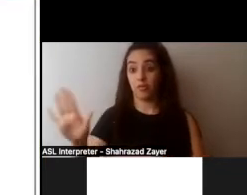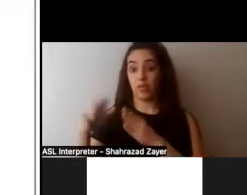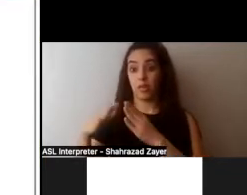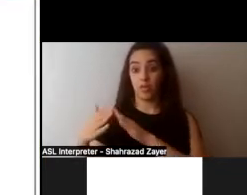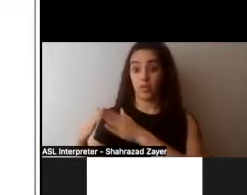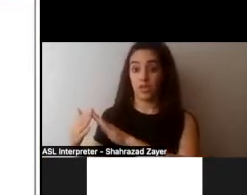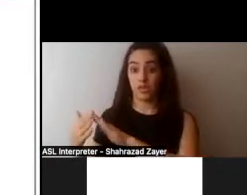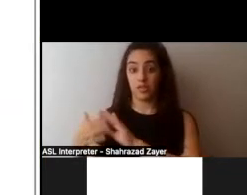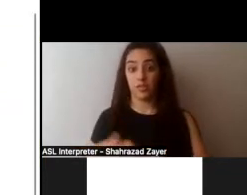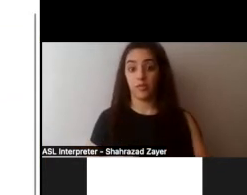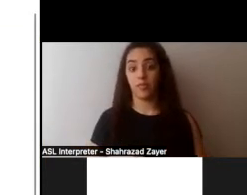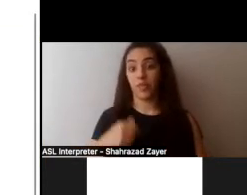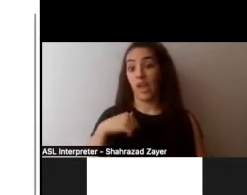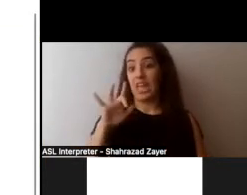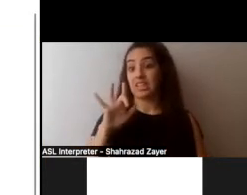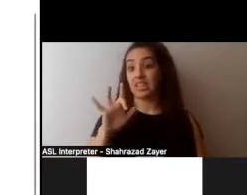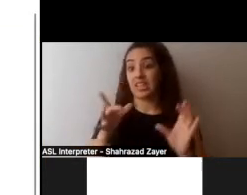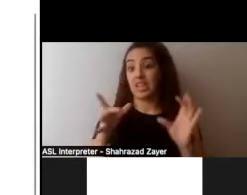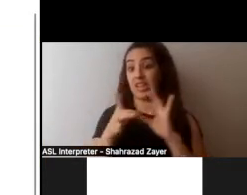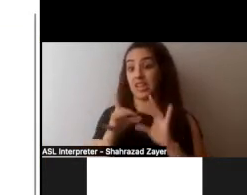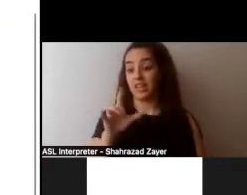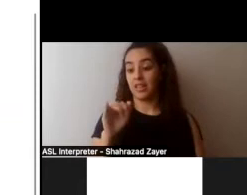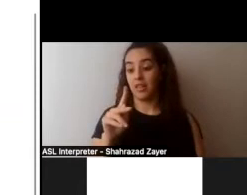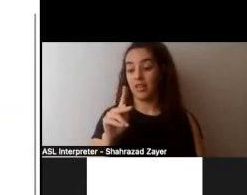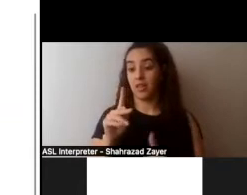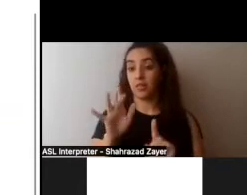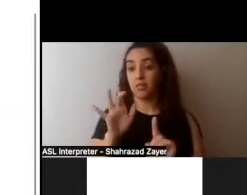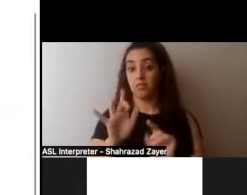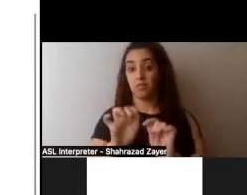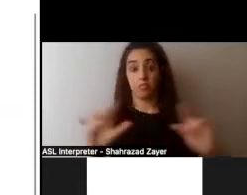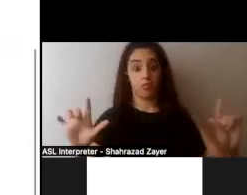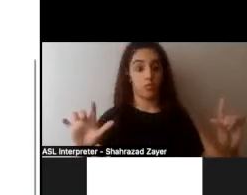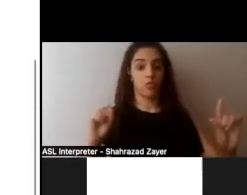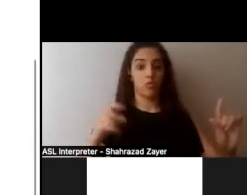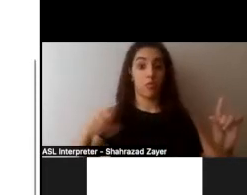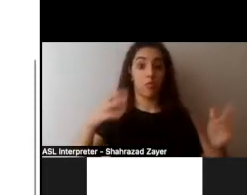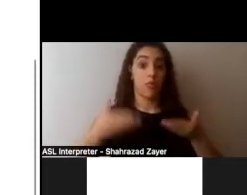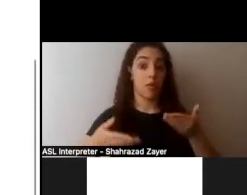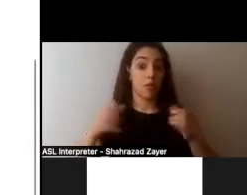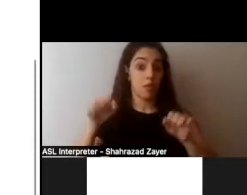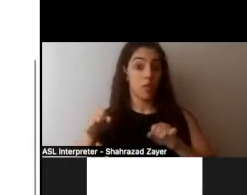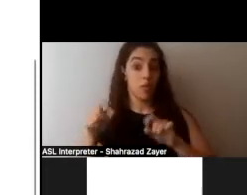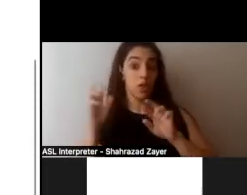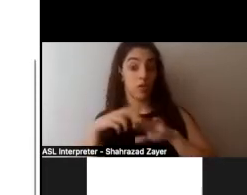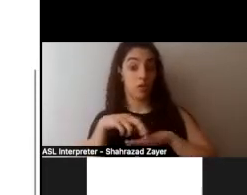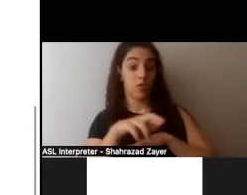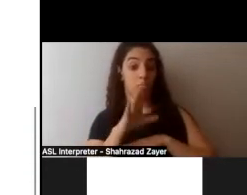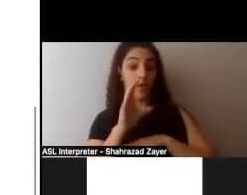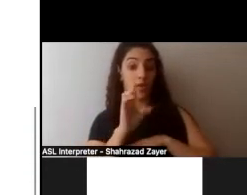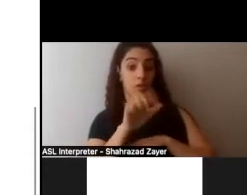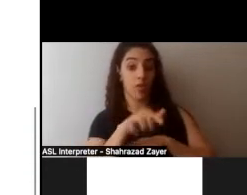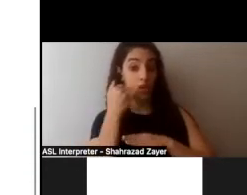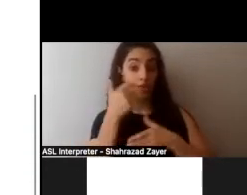is something that I think you might want to come back to if you're interested in this topic, to